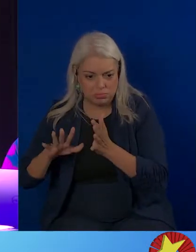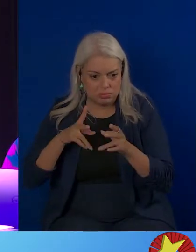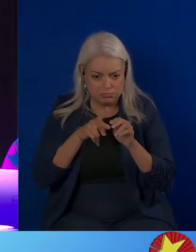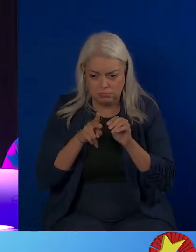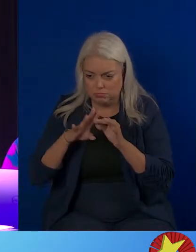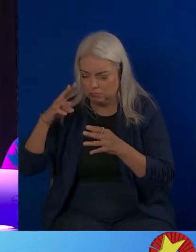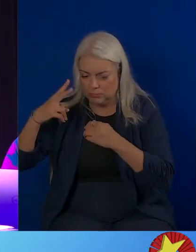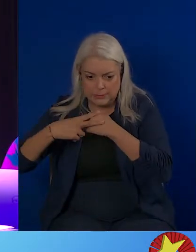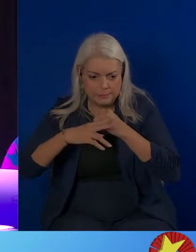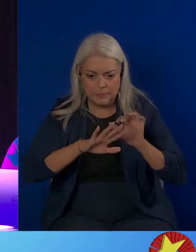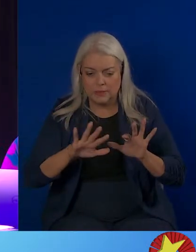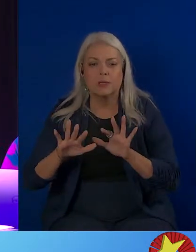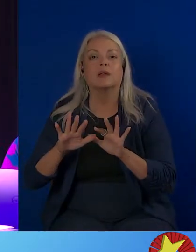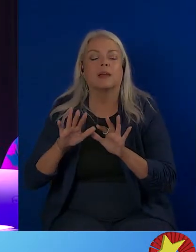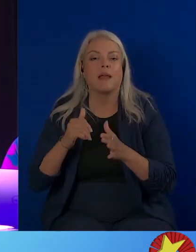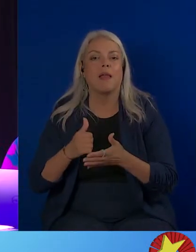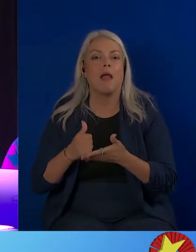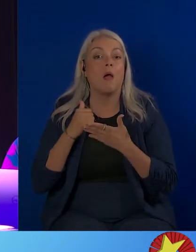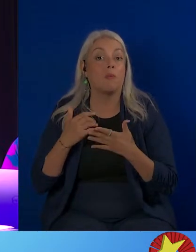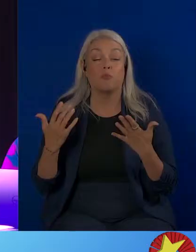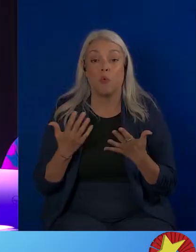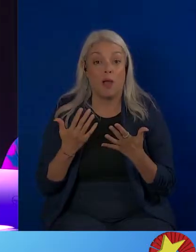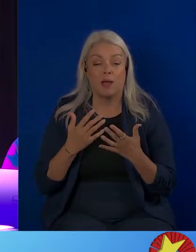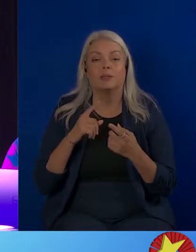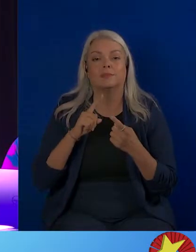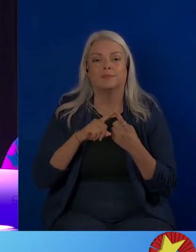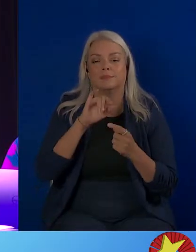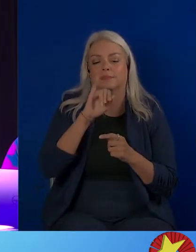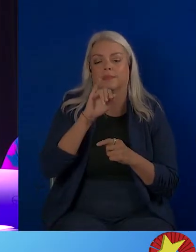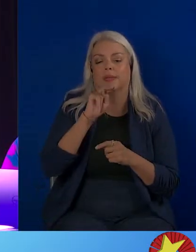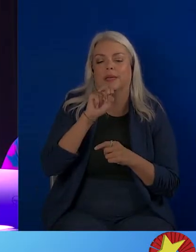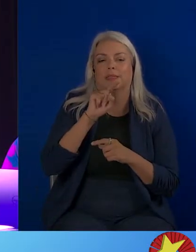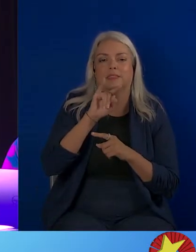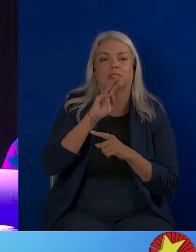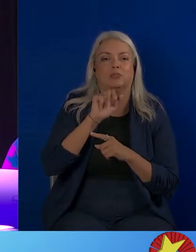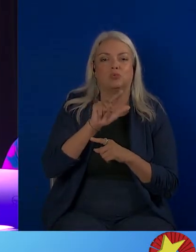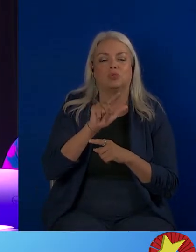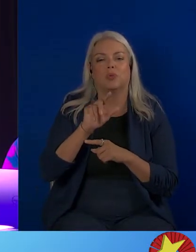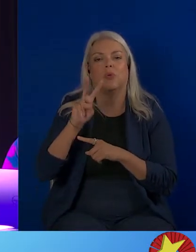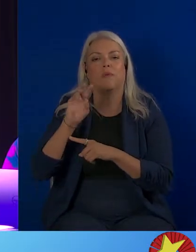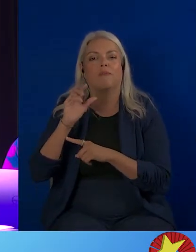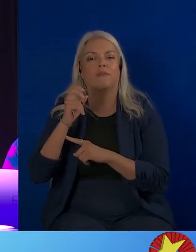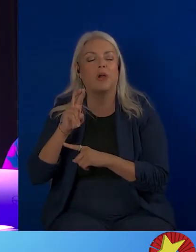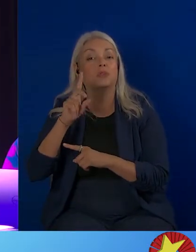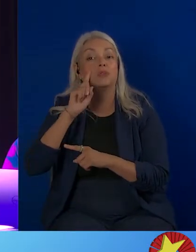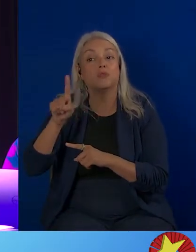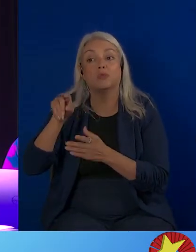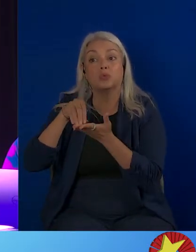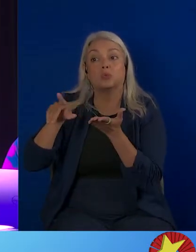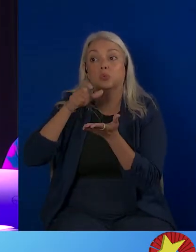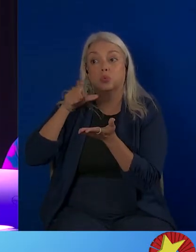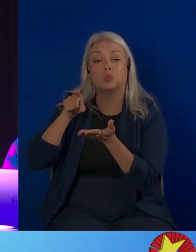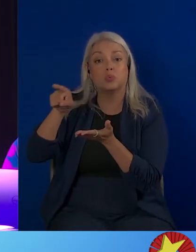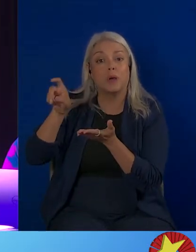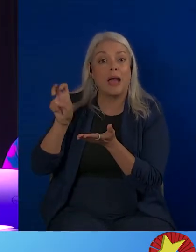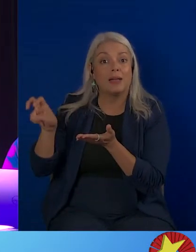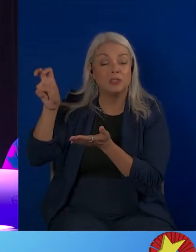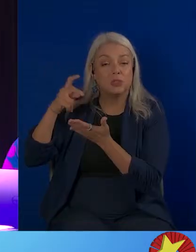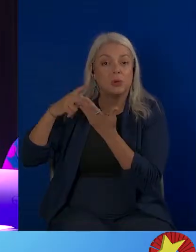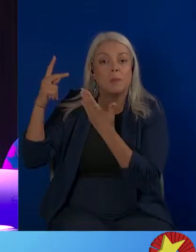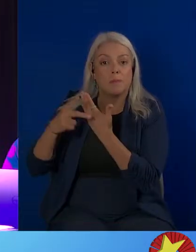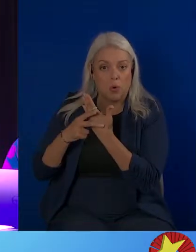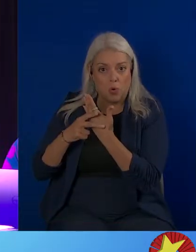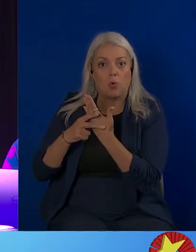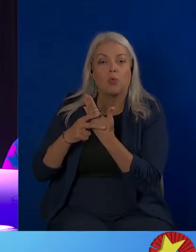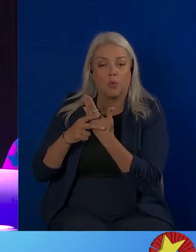the institutional voucher revenues for itinerant programs coming in higher than